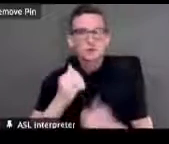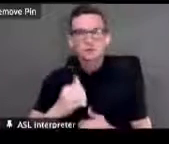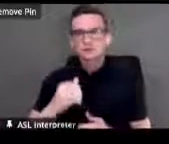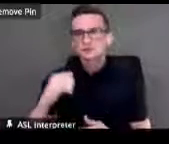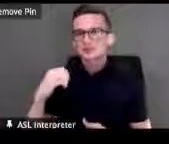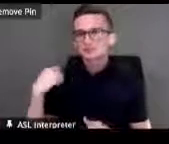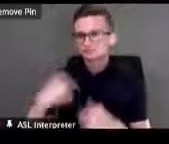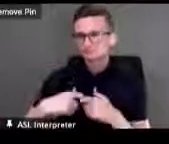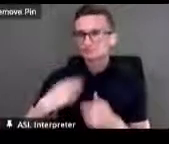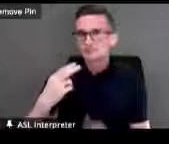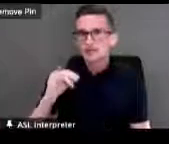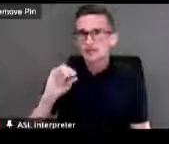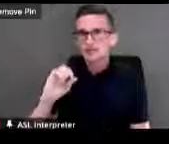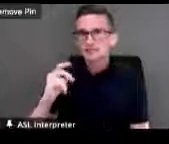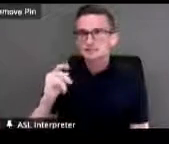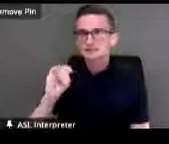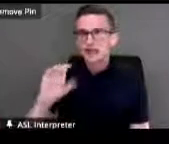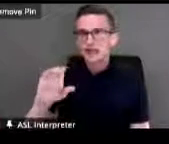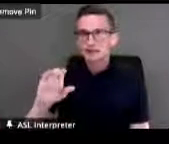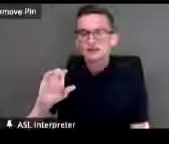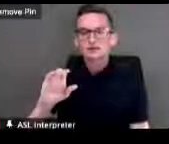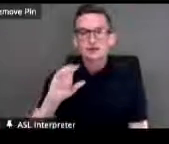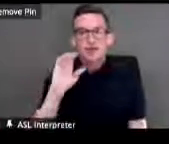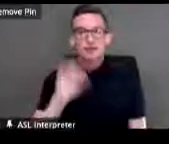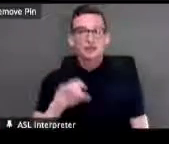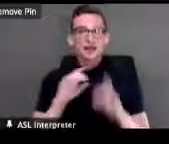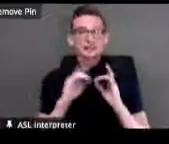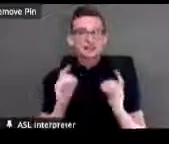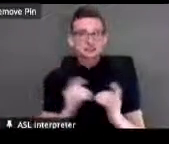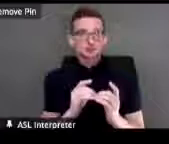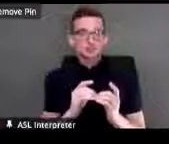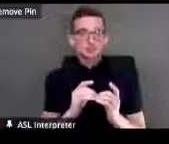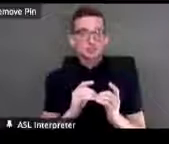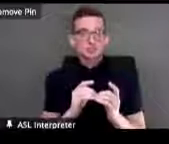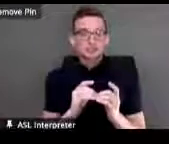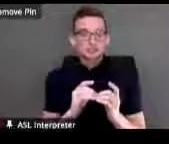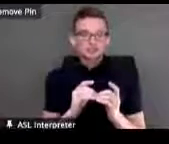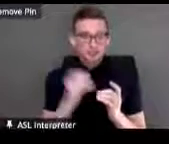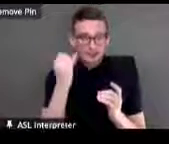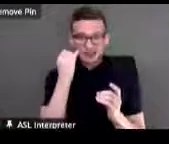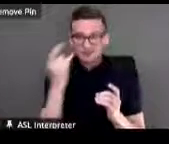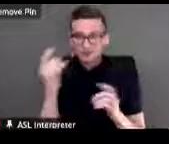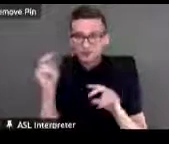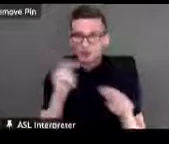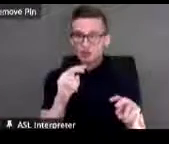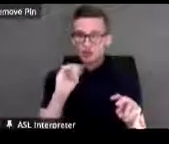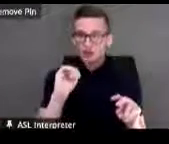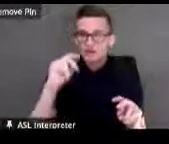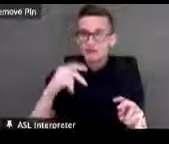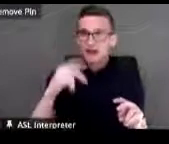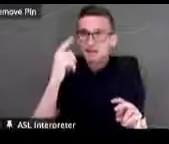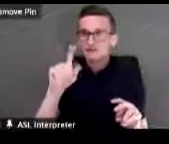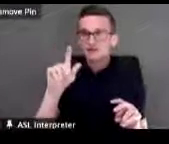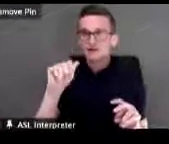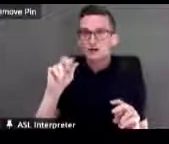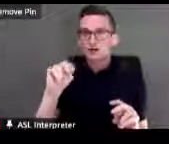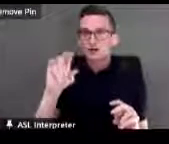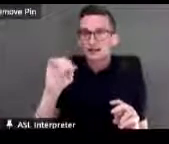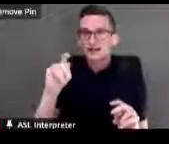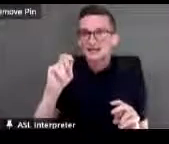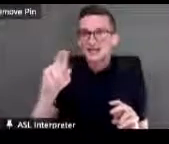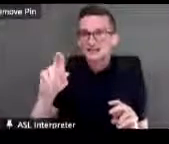cut the district into, if you looked at the map for Lancaster, there's even a portion